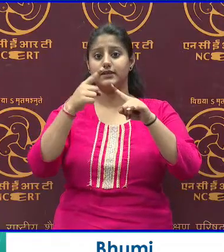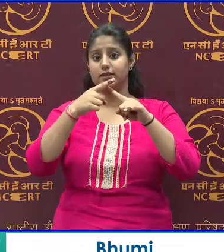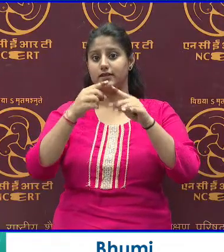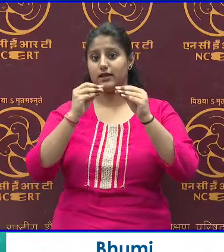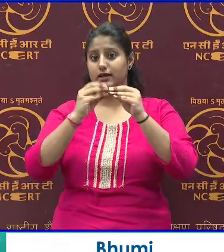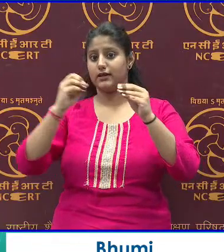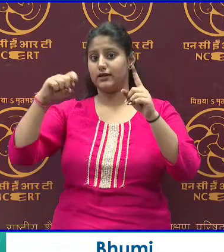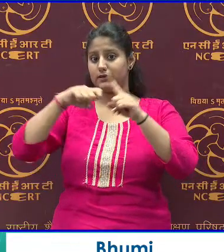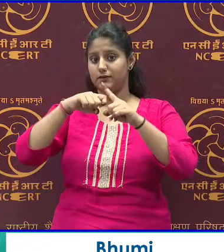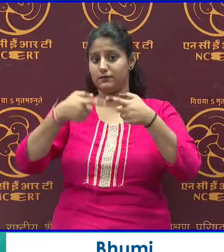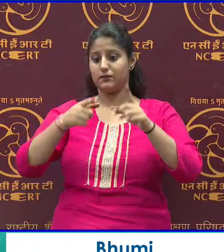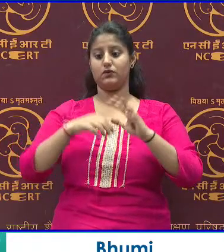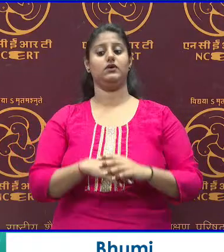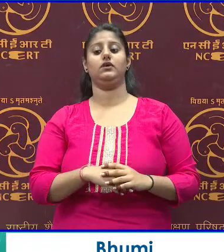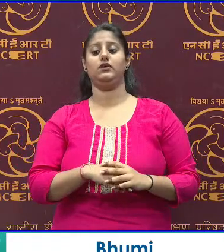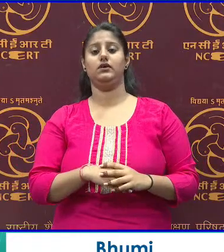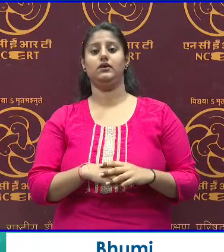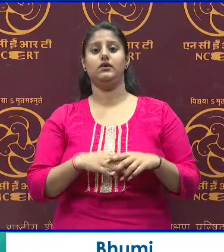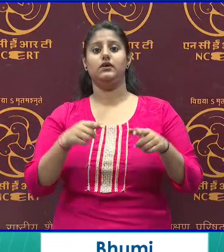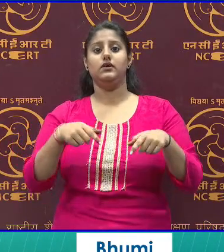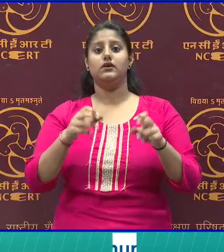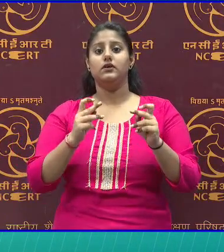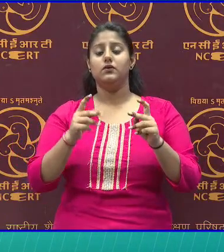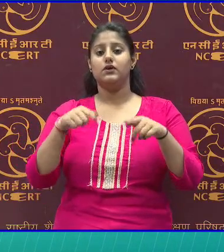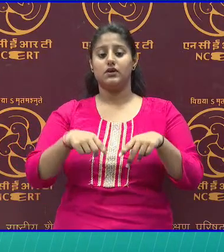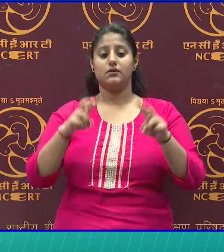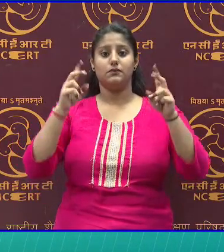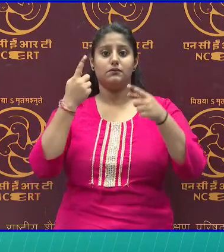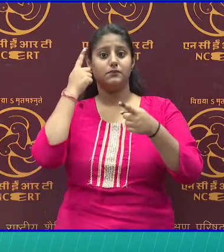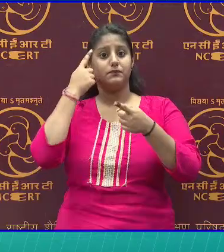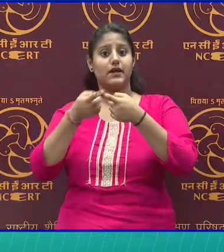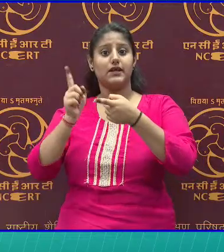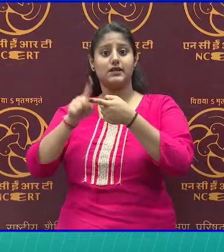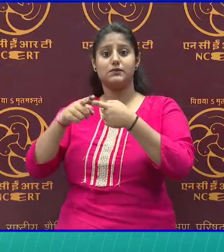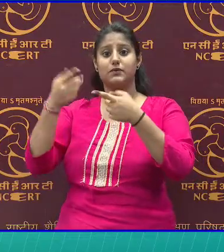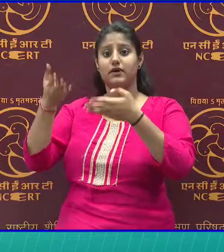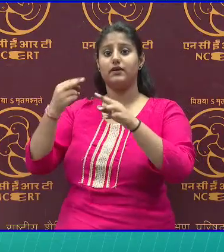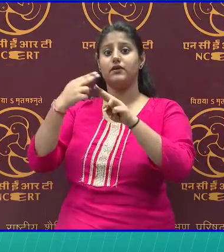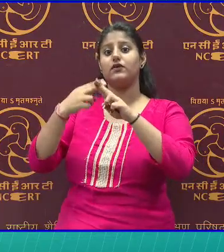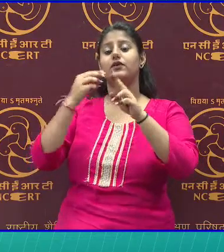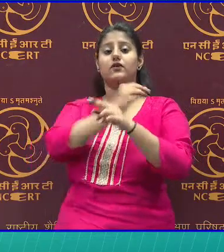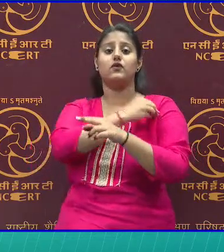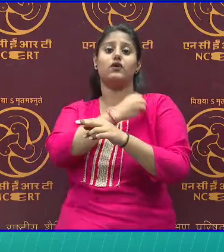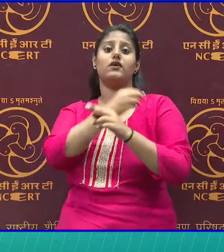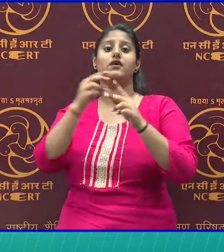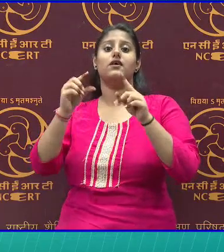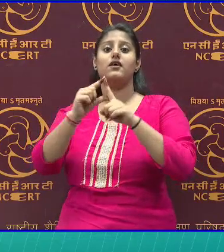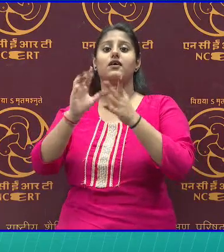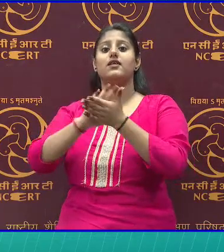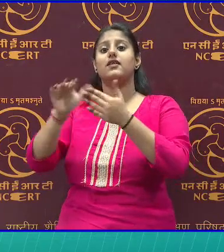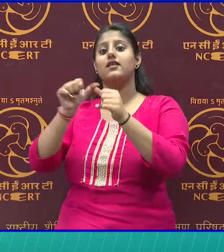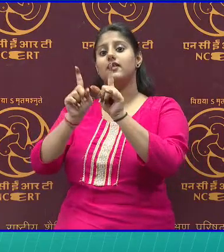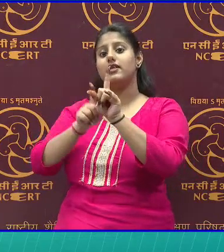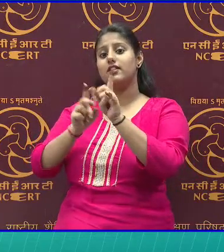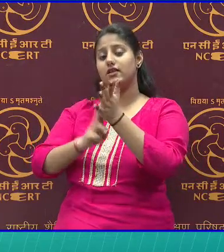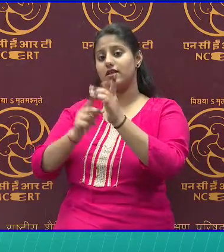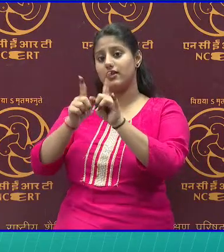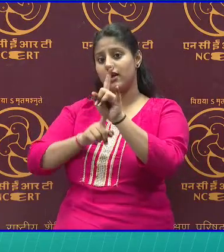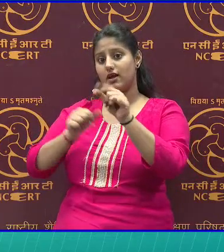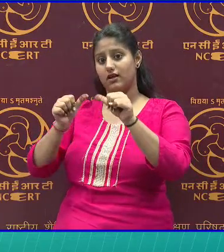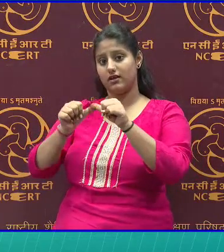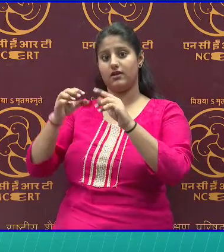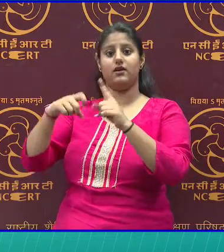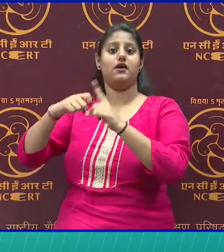just come out. And joining us today is Dr. DHANYA KRISHNAN. Good morning, ma'am.